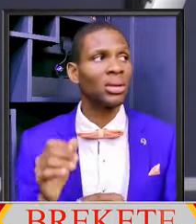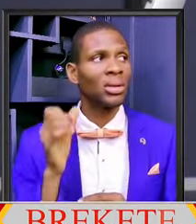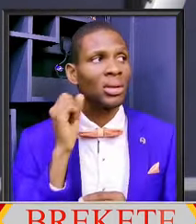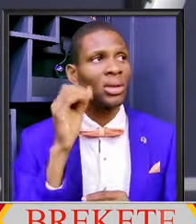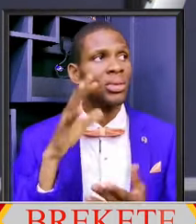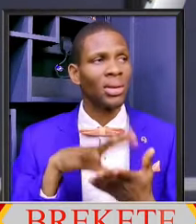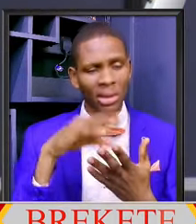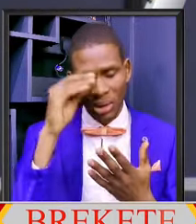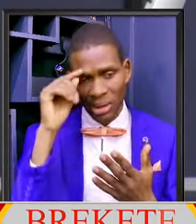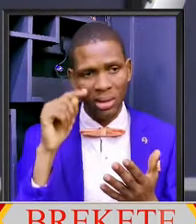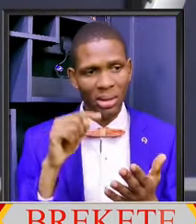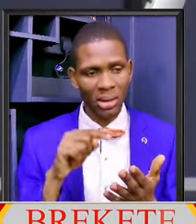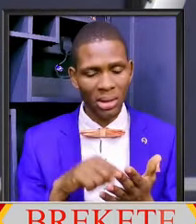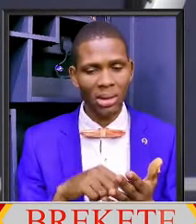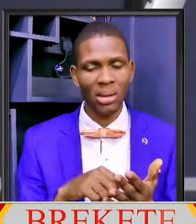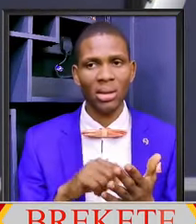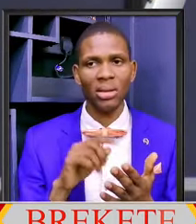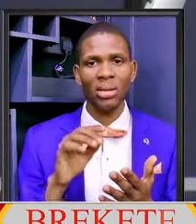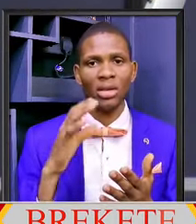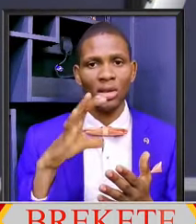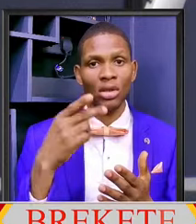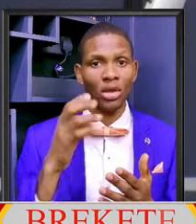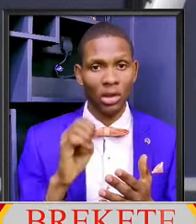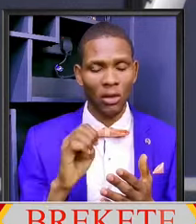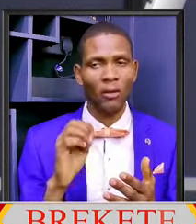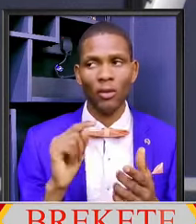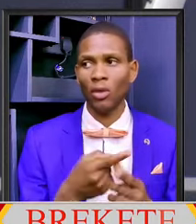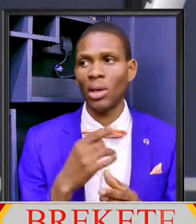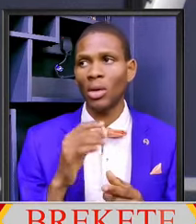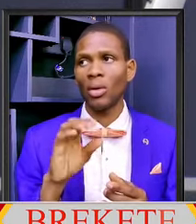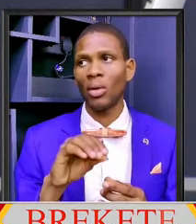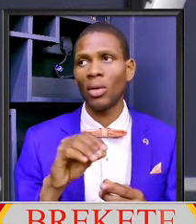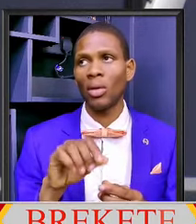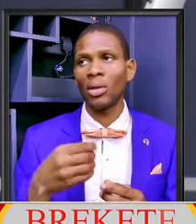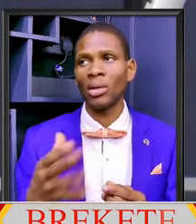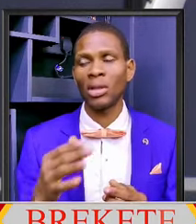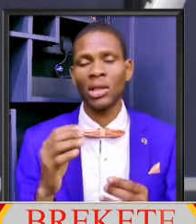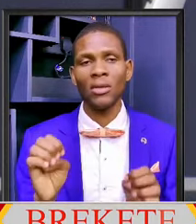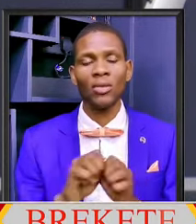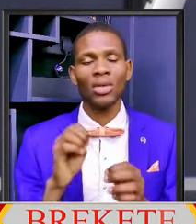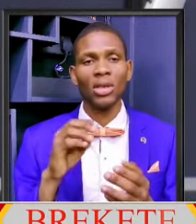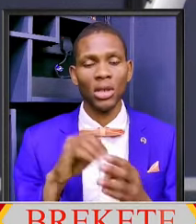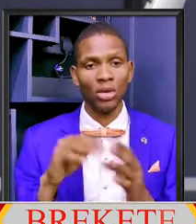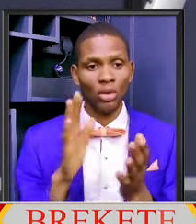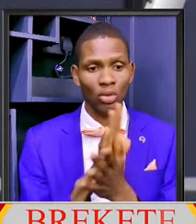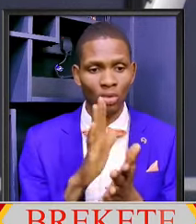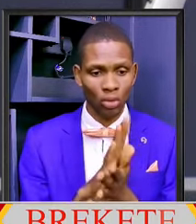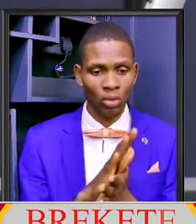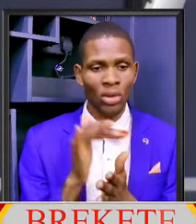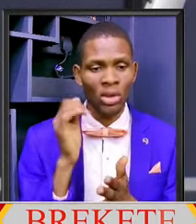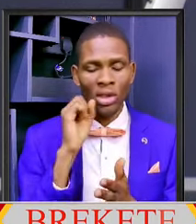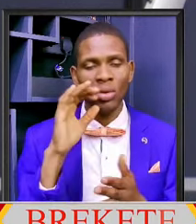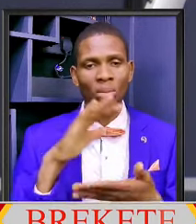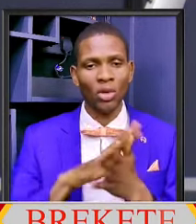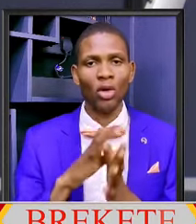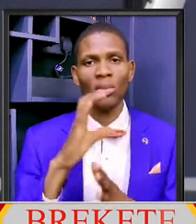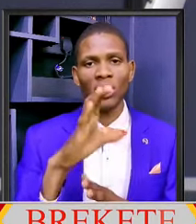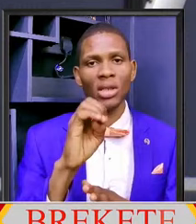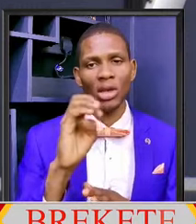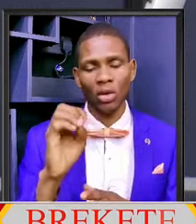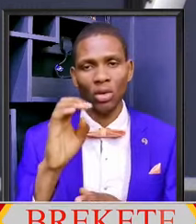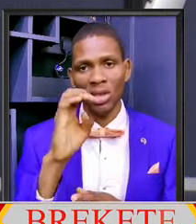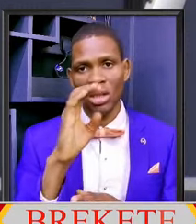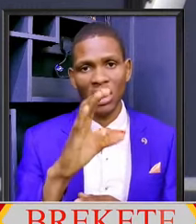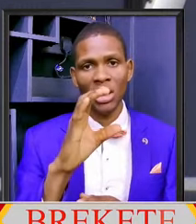She will learn this one. She will learn other things. Even while in school, she go become CEO. She go